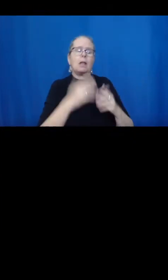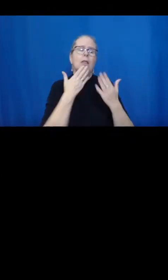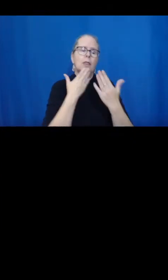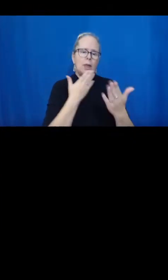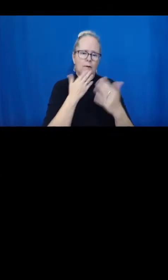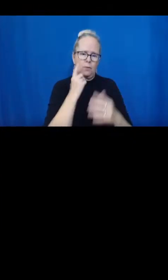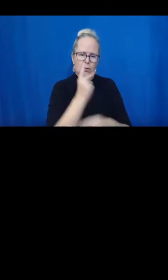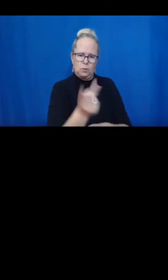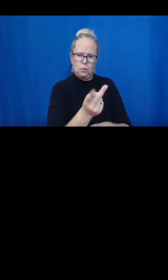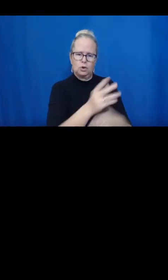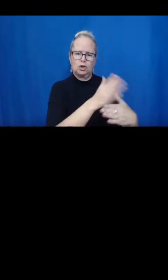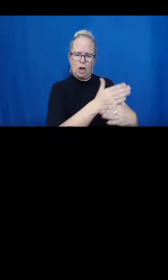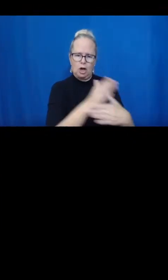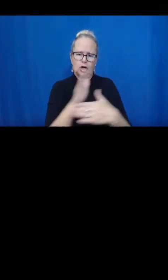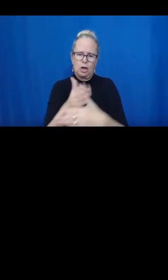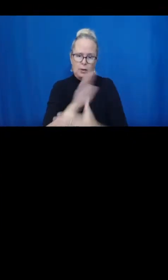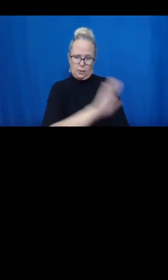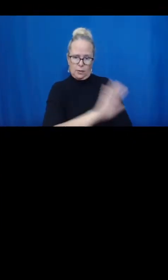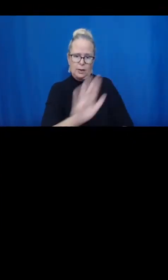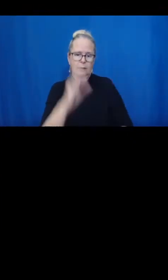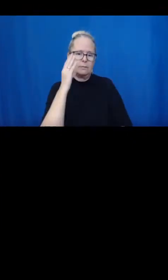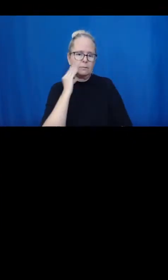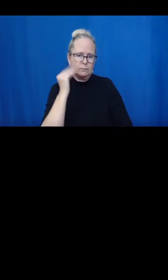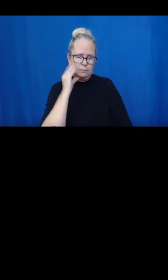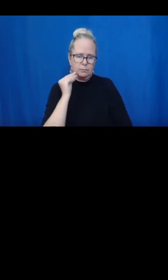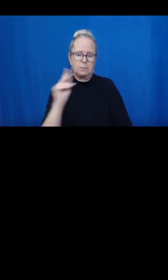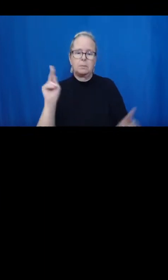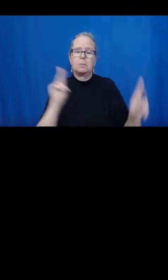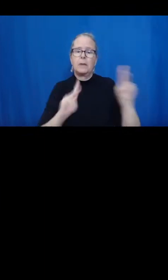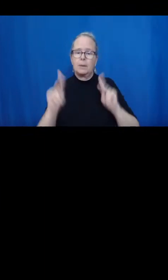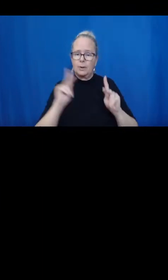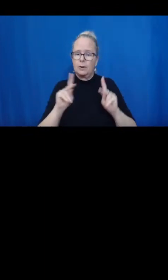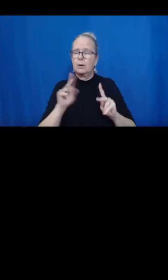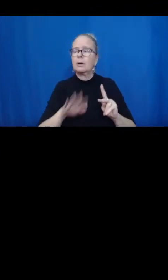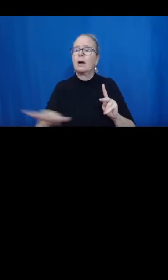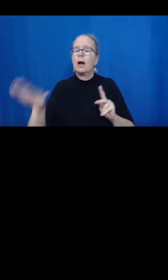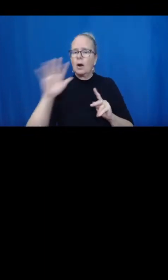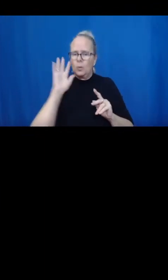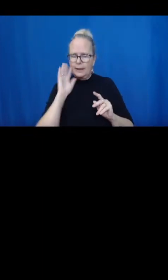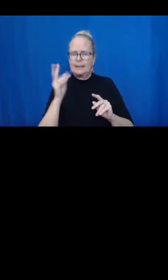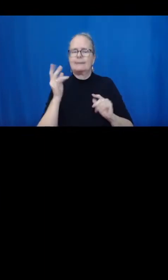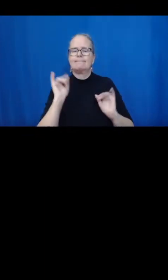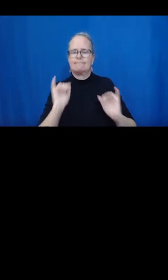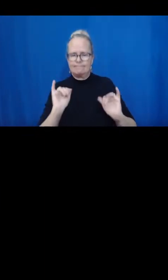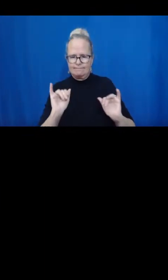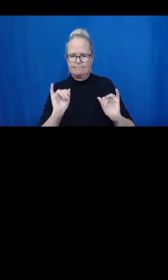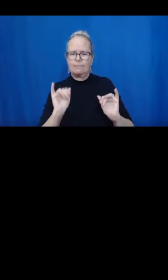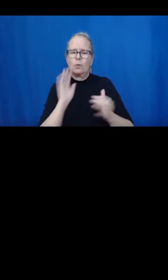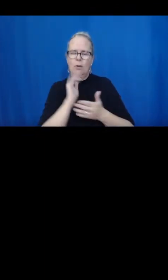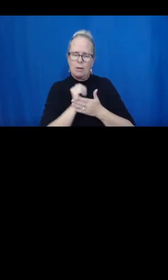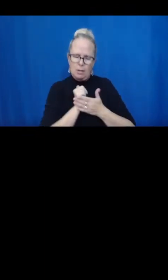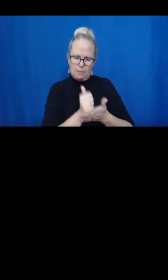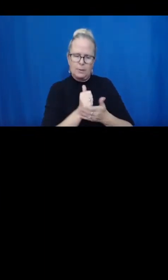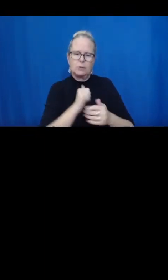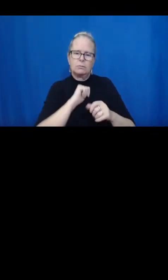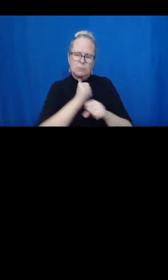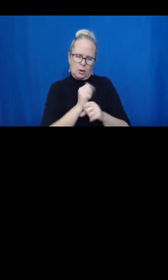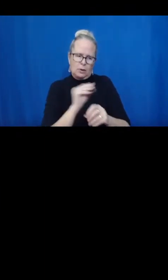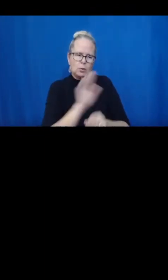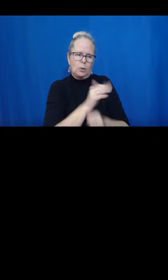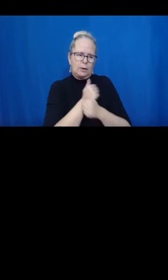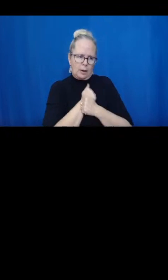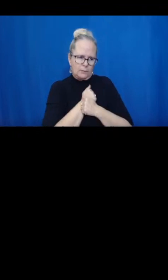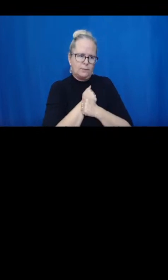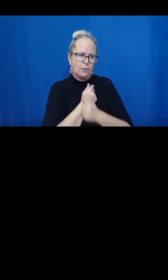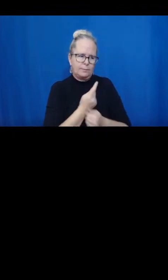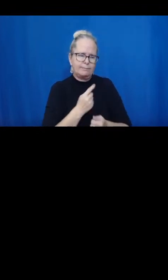We talk on this show frequently about people's comorbidities and the faces of those, and how they are not a